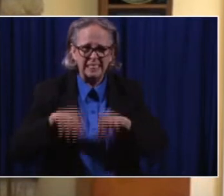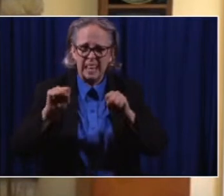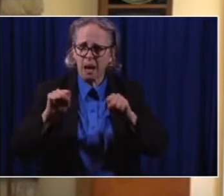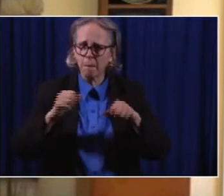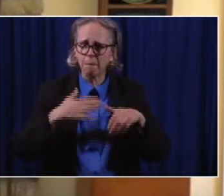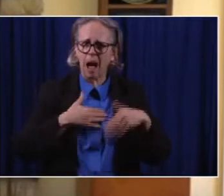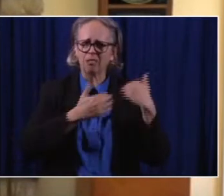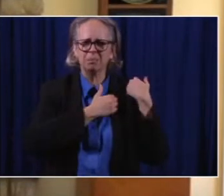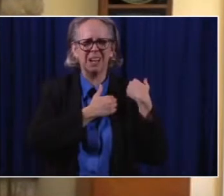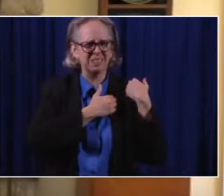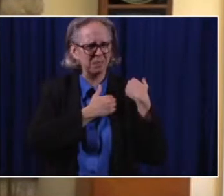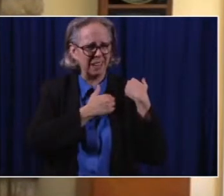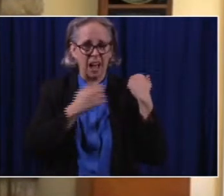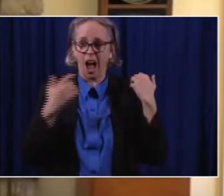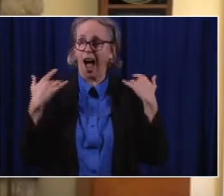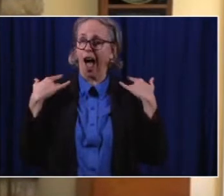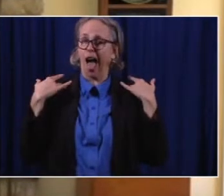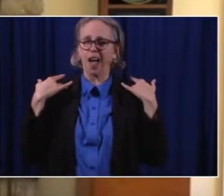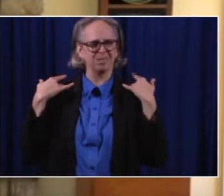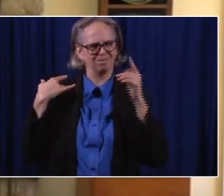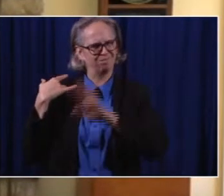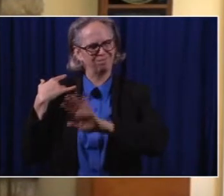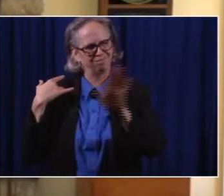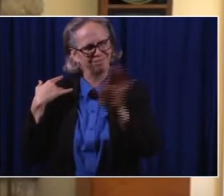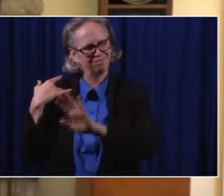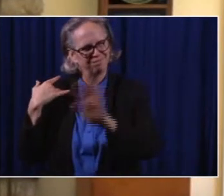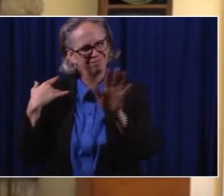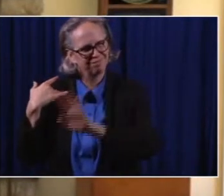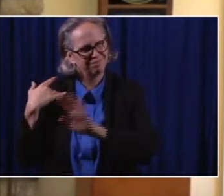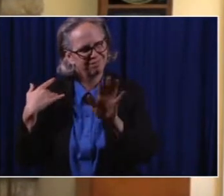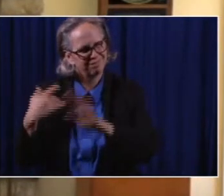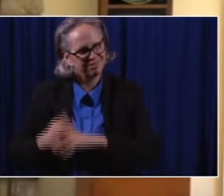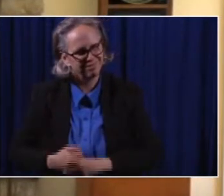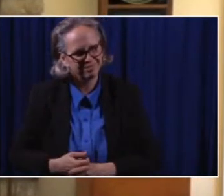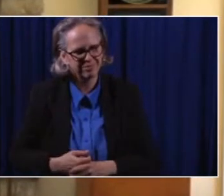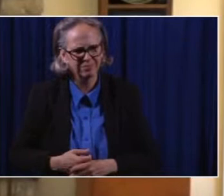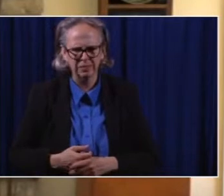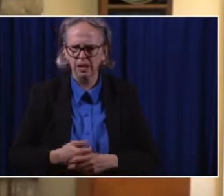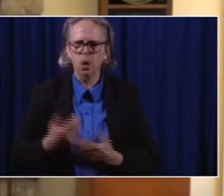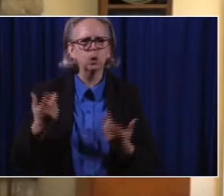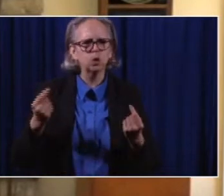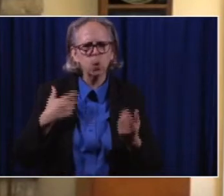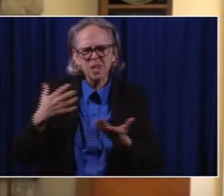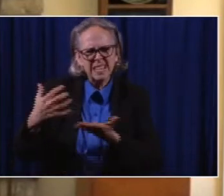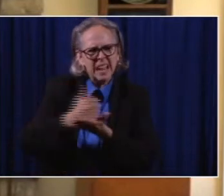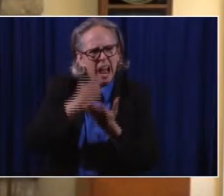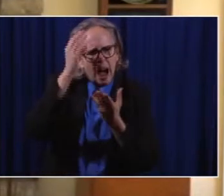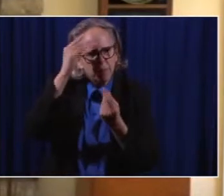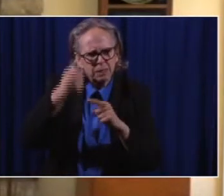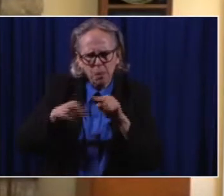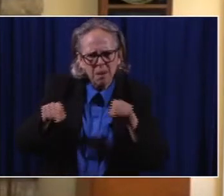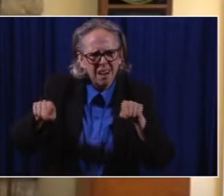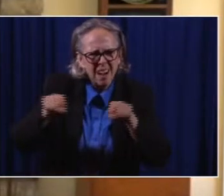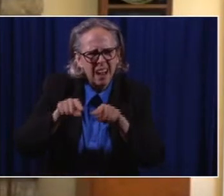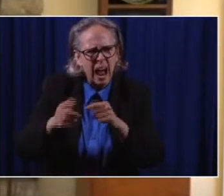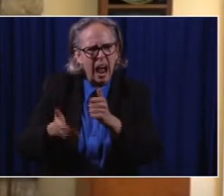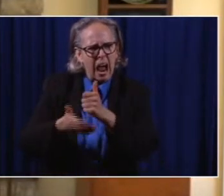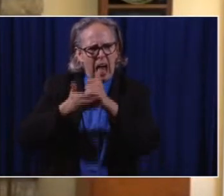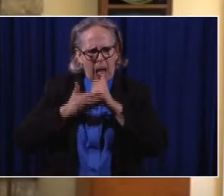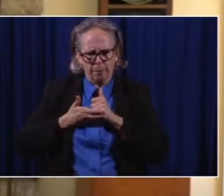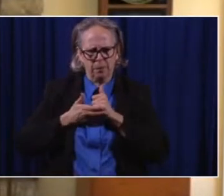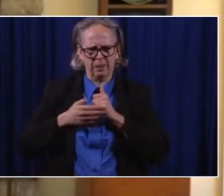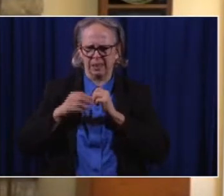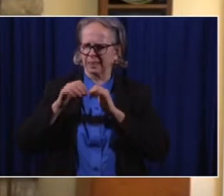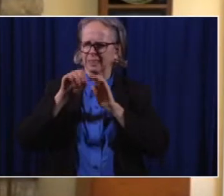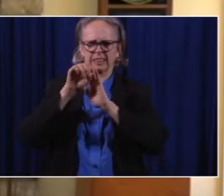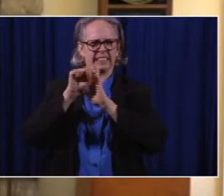any responsibility. That's not what we're asking them to do. What we're asking them to do is to help explain to the people in their county exactly what's going on in their